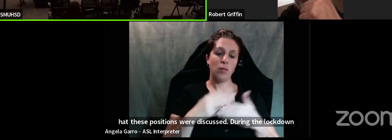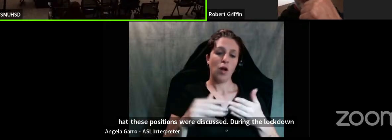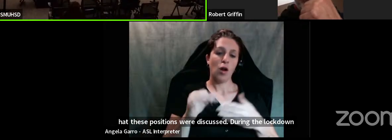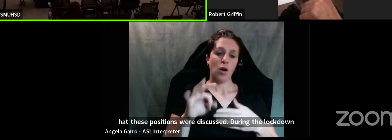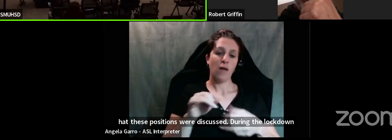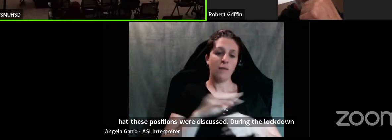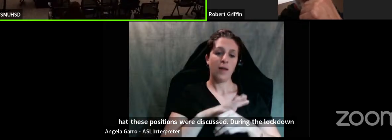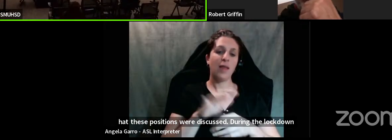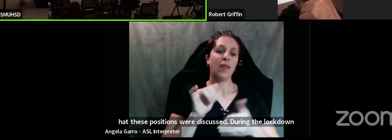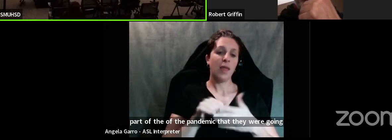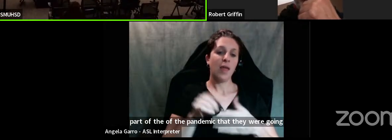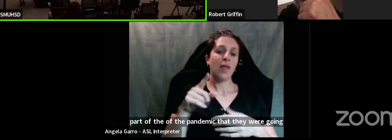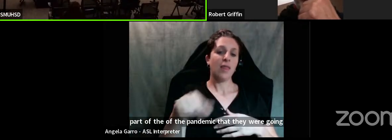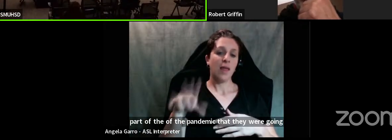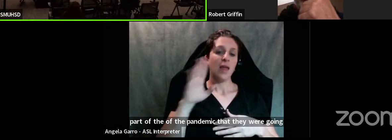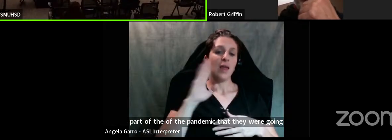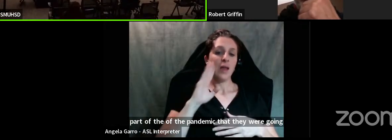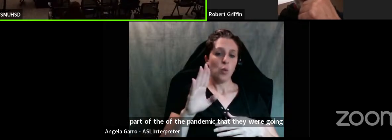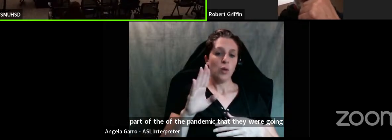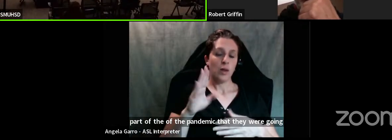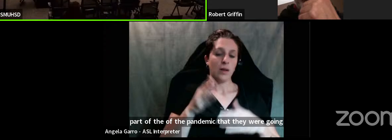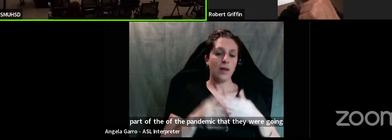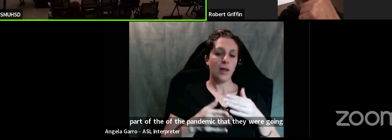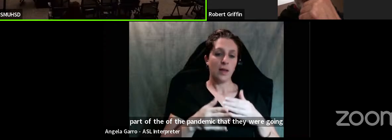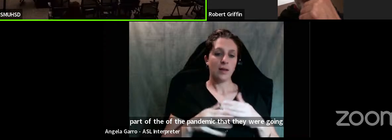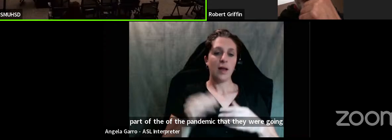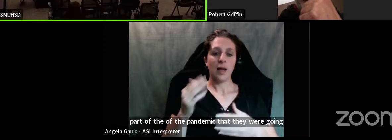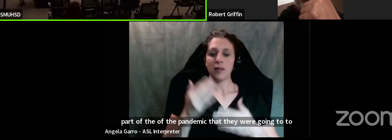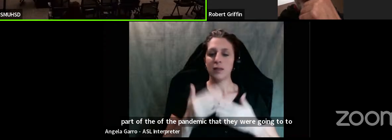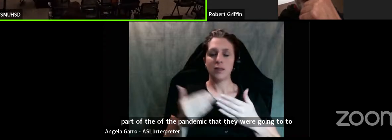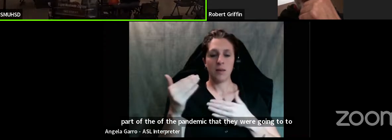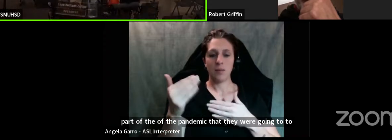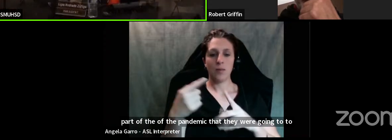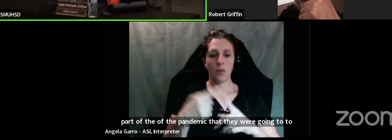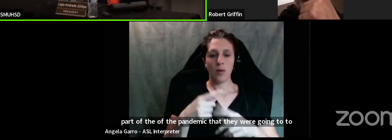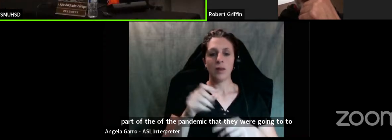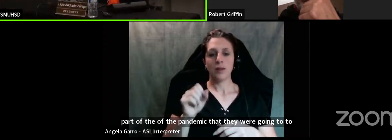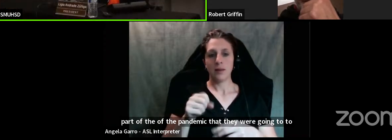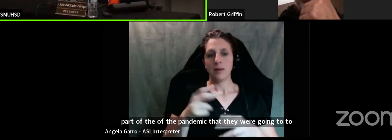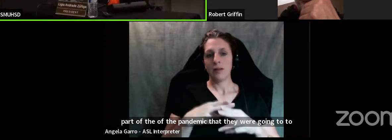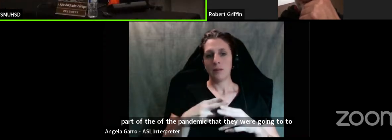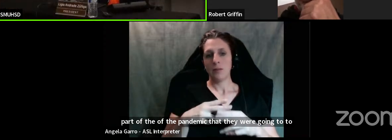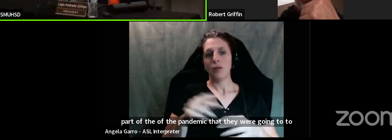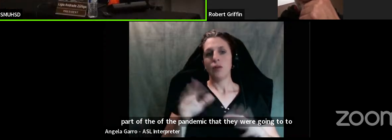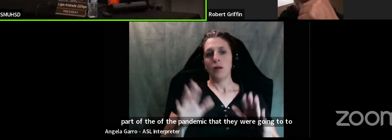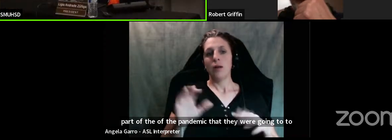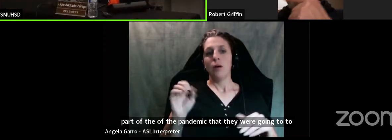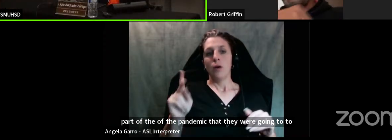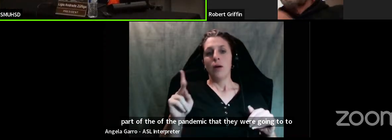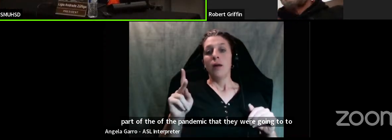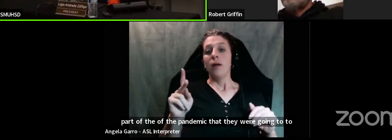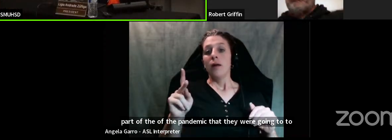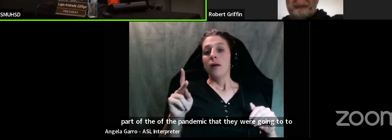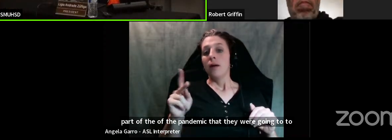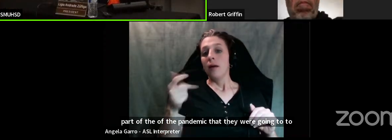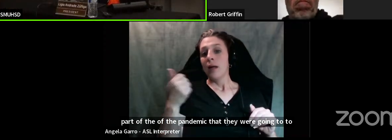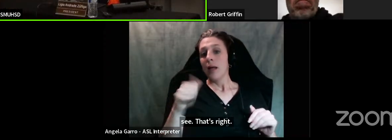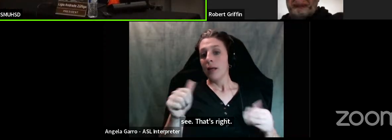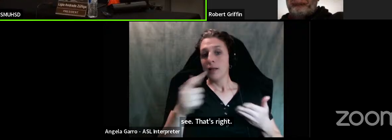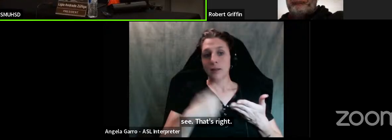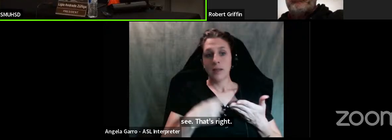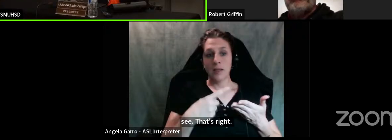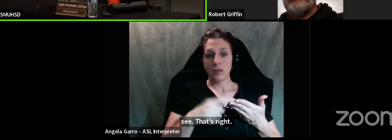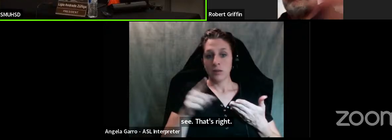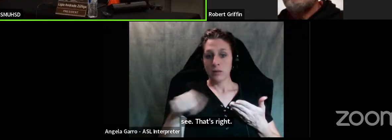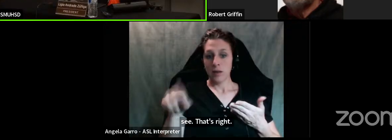were going to cease. That's right. At some point, right? Okay. Yeah, temporary. Great. Is there any discussion by the